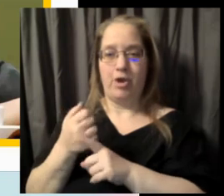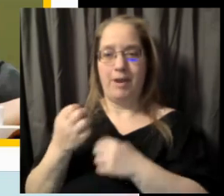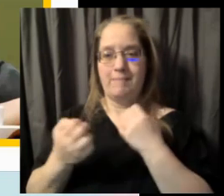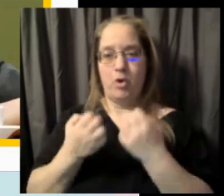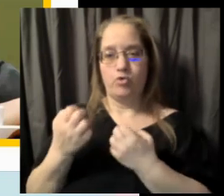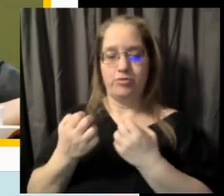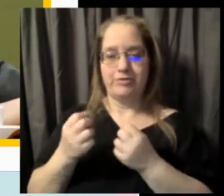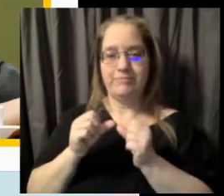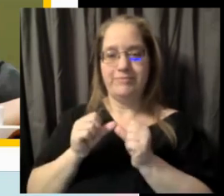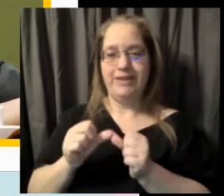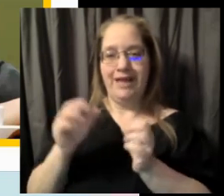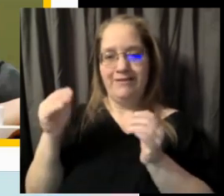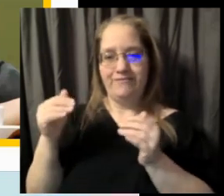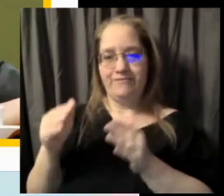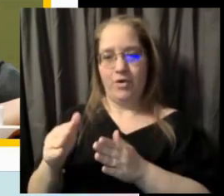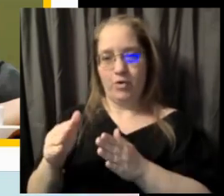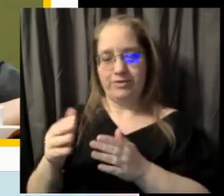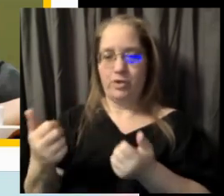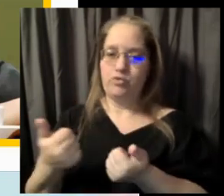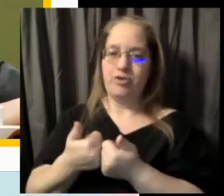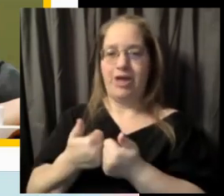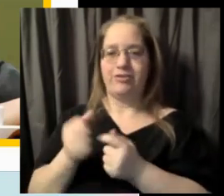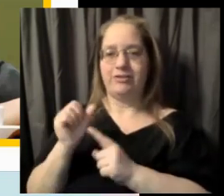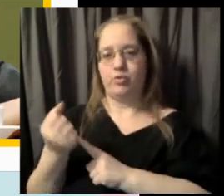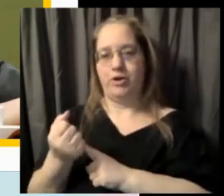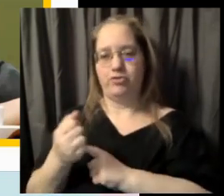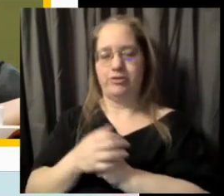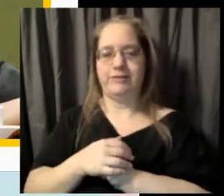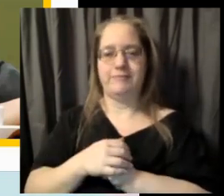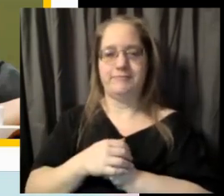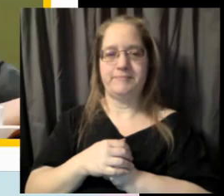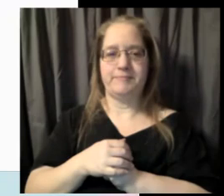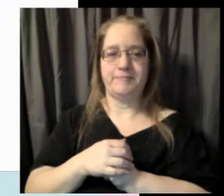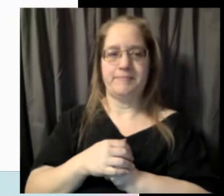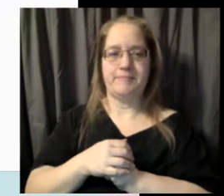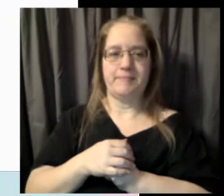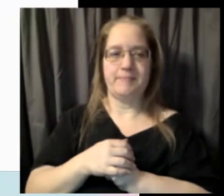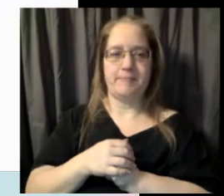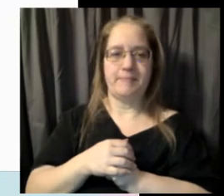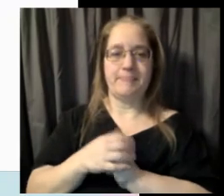emotions and stay focused in those challenging situations.